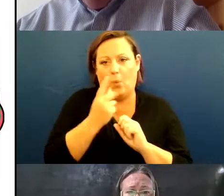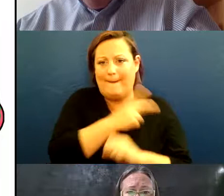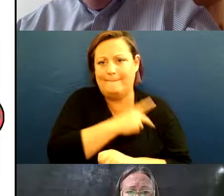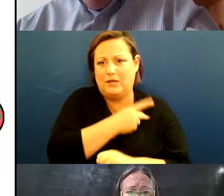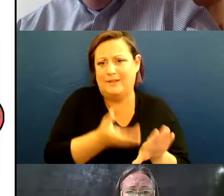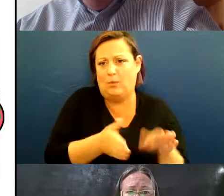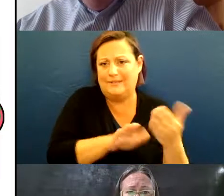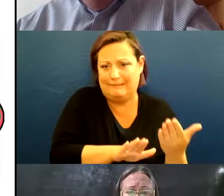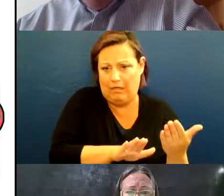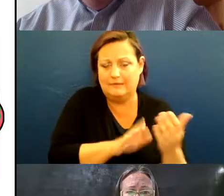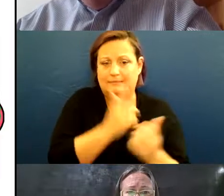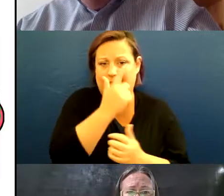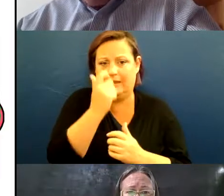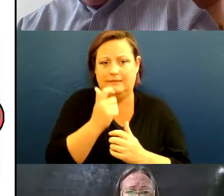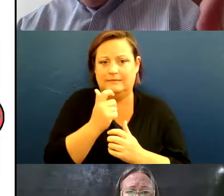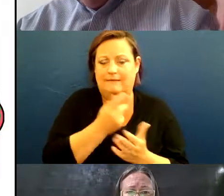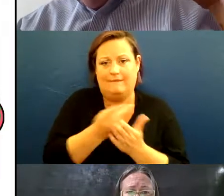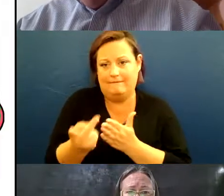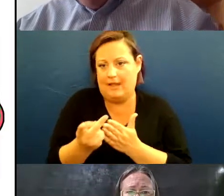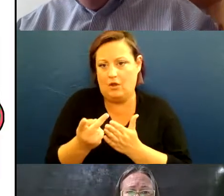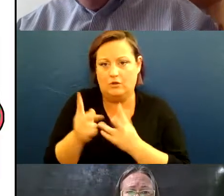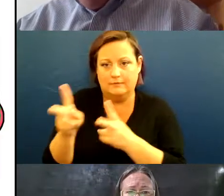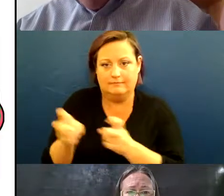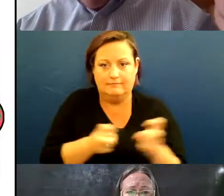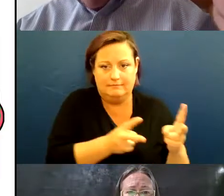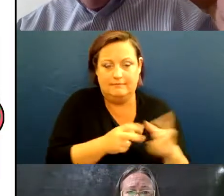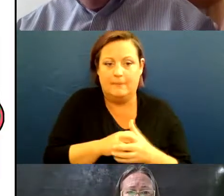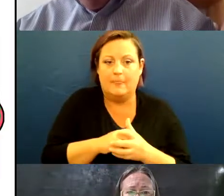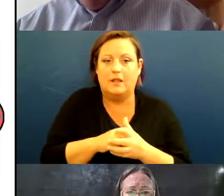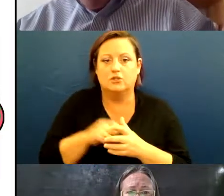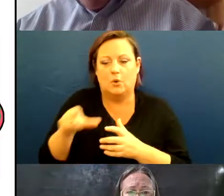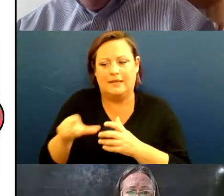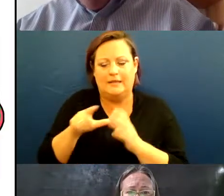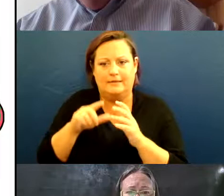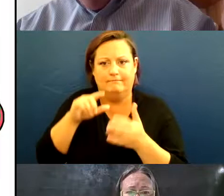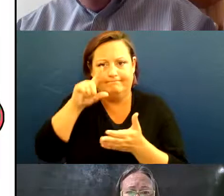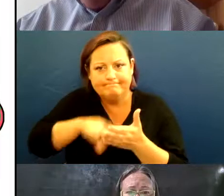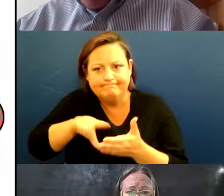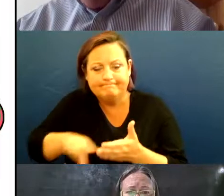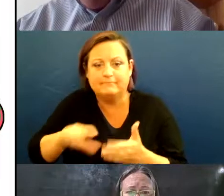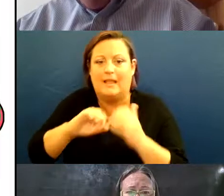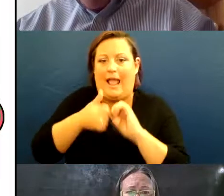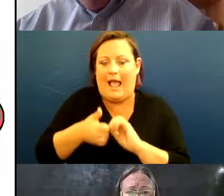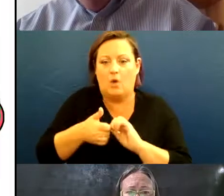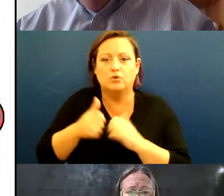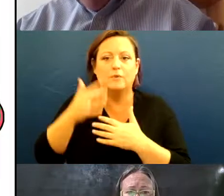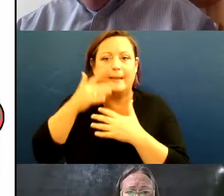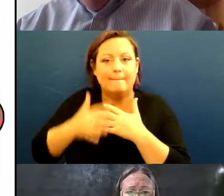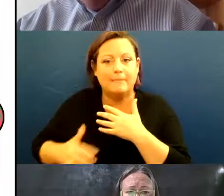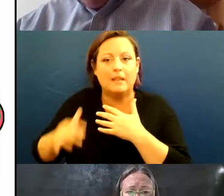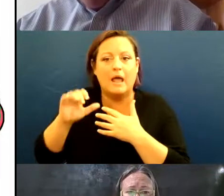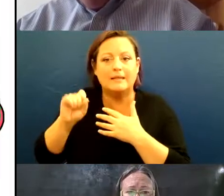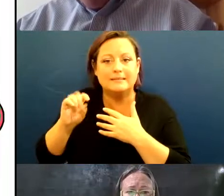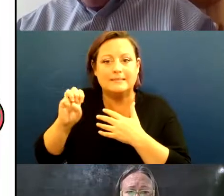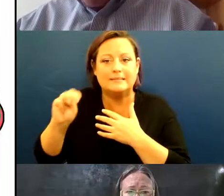intrigued with the idea of how do hematopoietic stem cells or blood stem cells